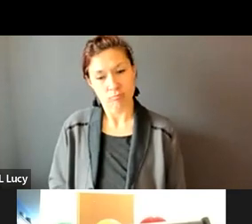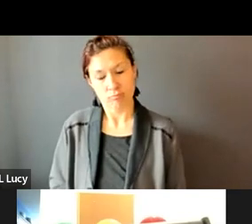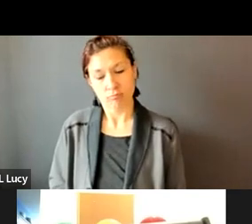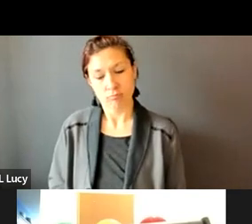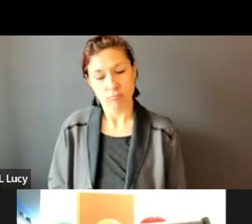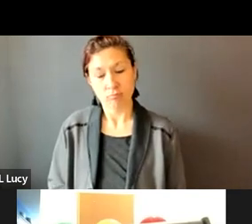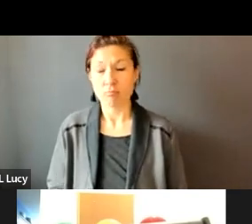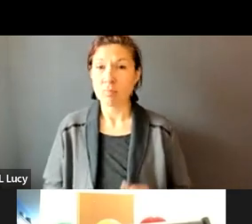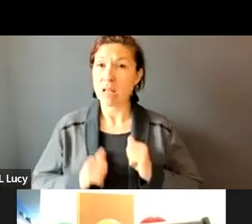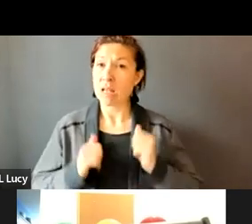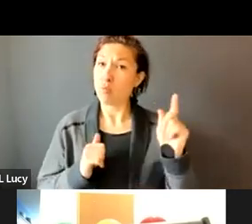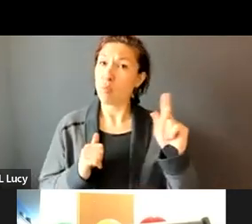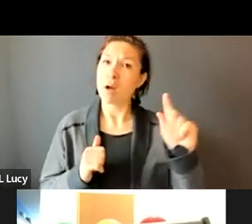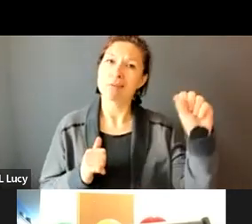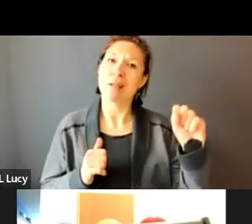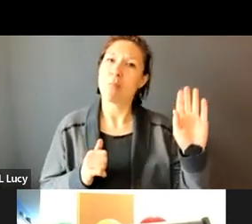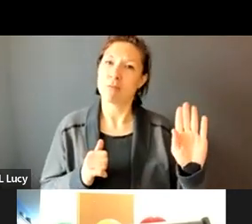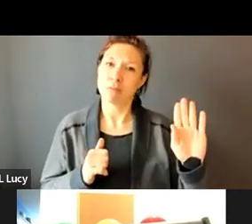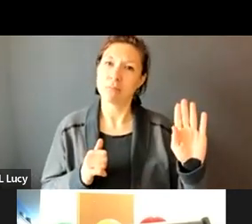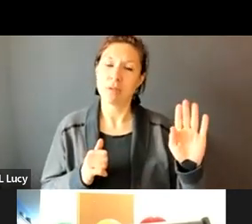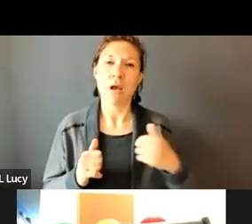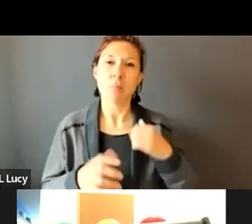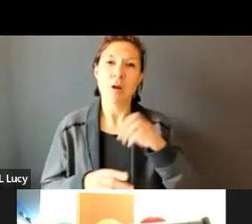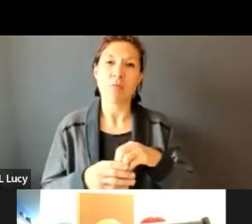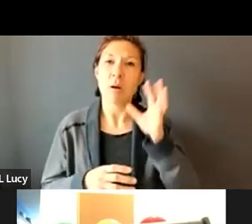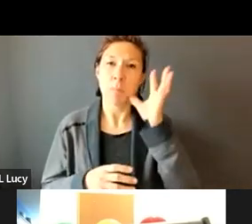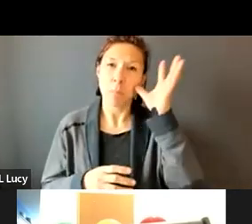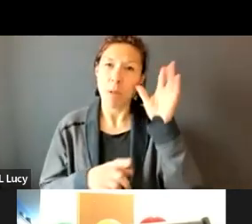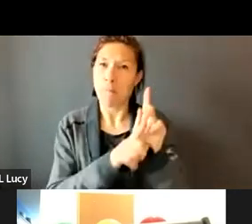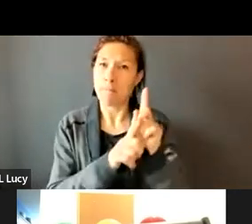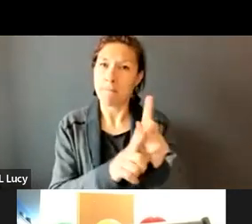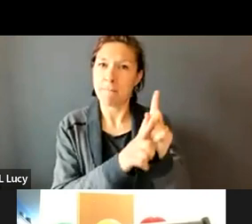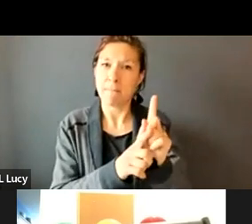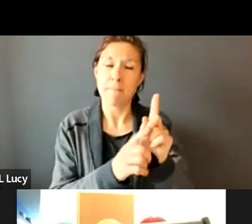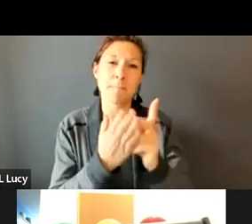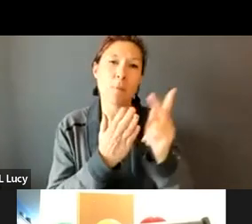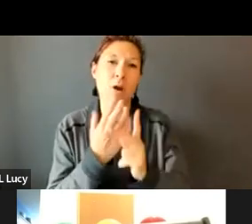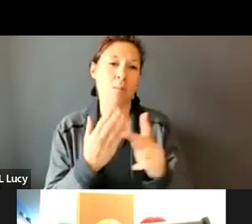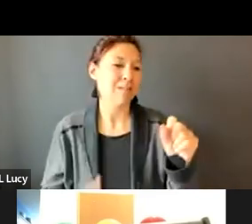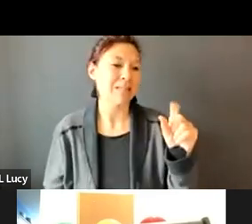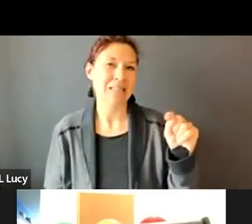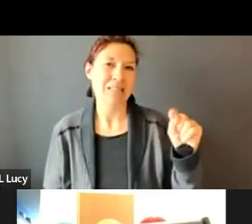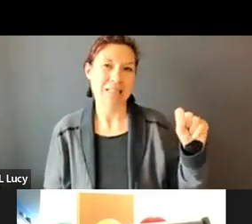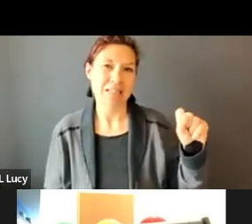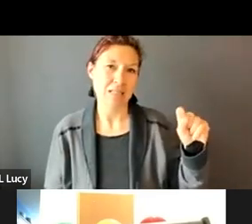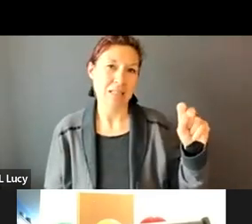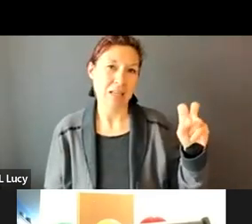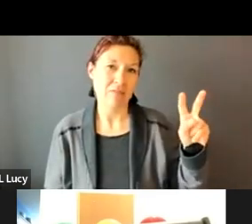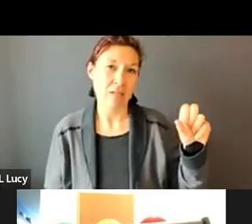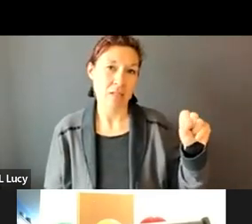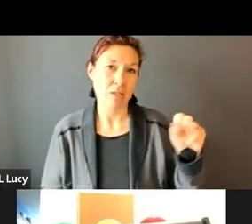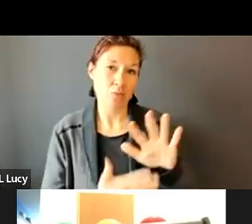I live in South Boston and I I'm part of the parent Mentor program at Sun Stevens is